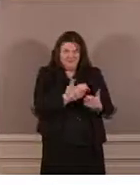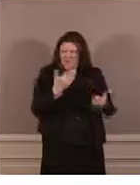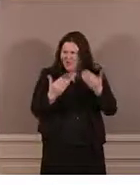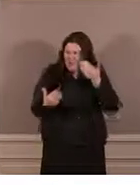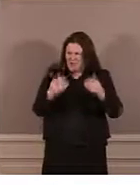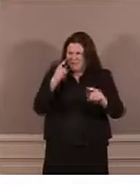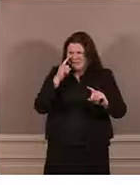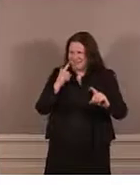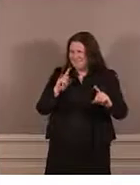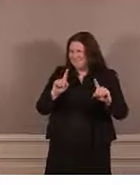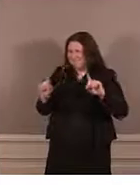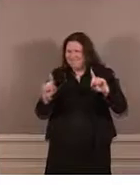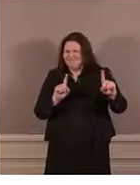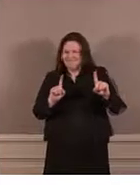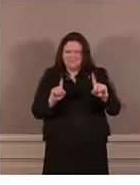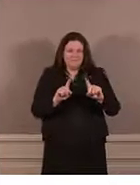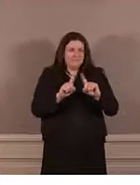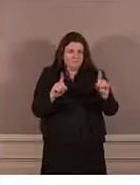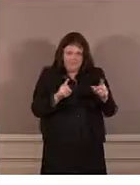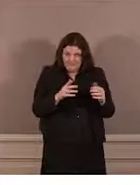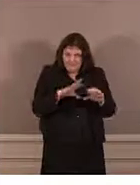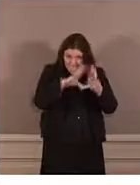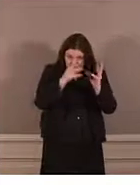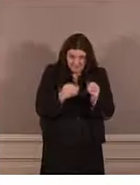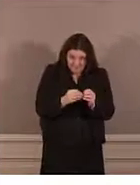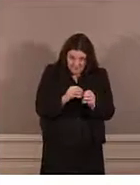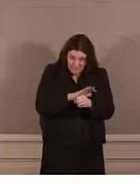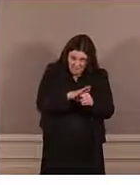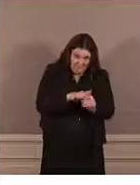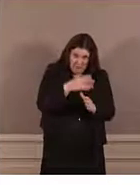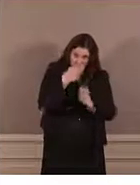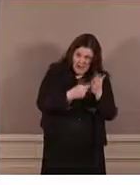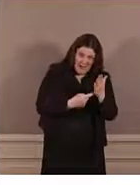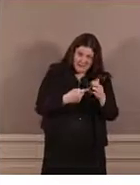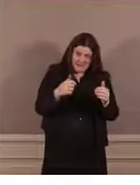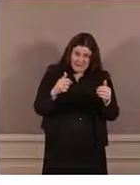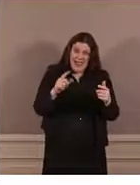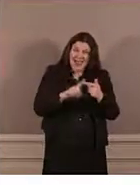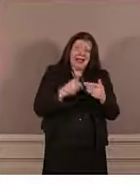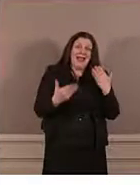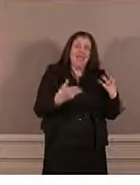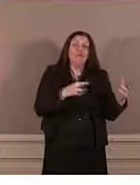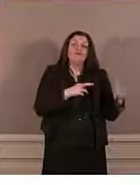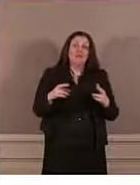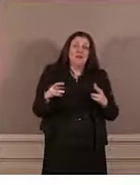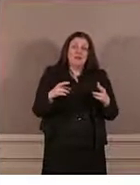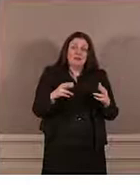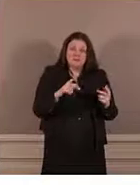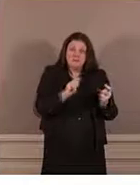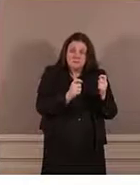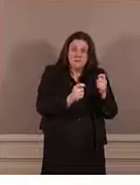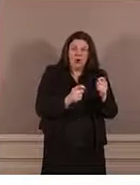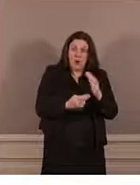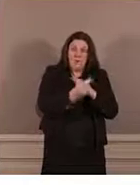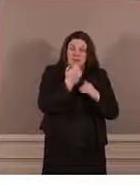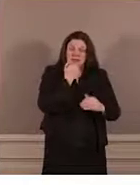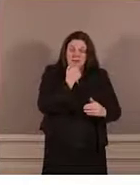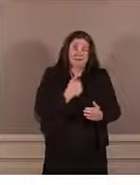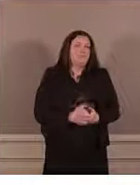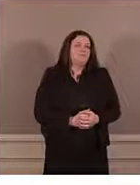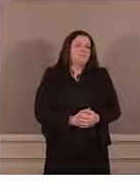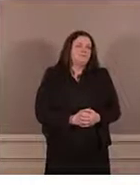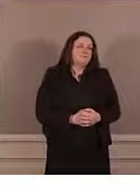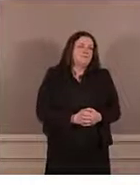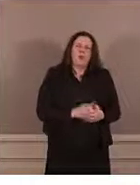and contrasting, and to see how complete it was and how regularly it was updated. We also had a guide for observations